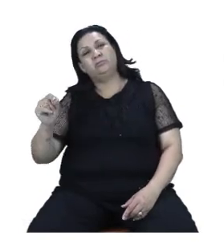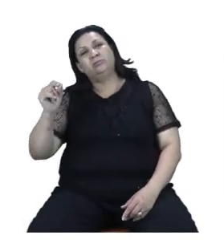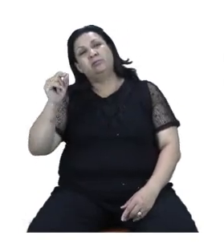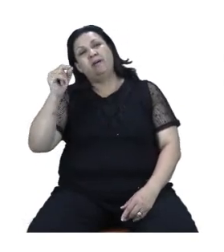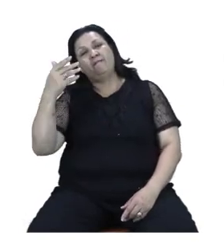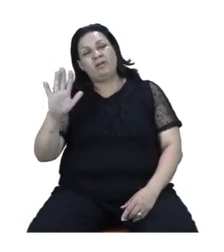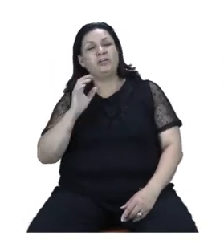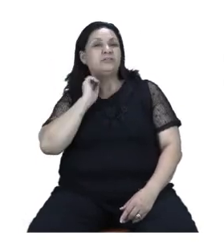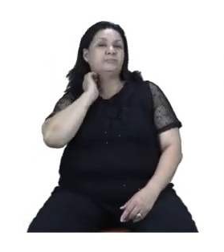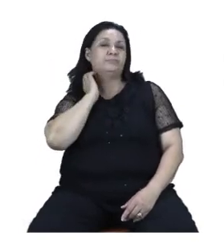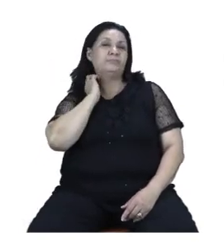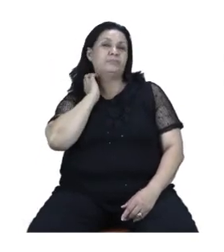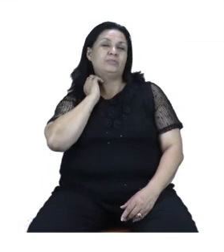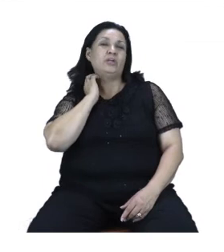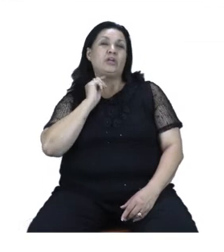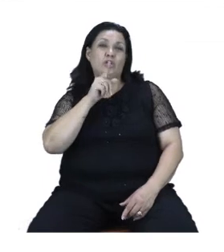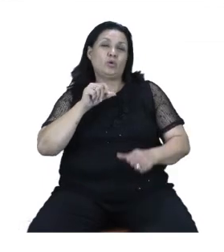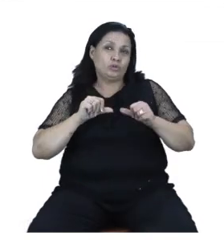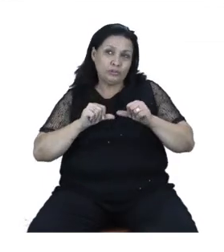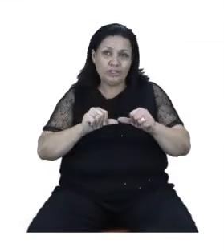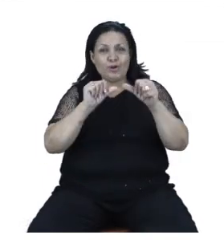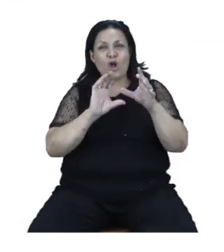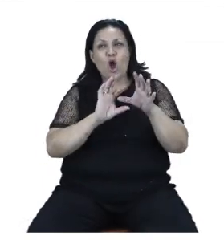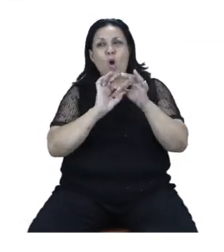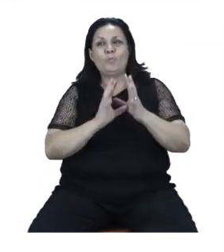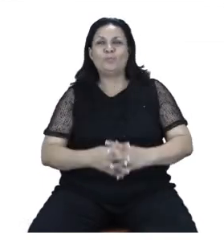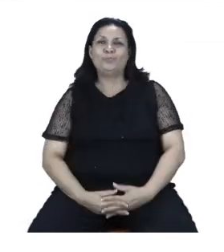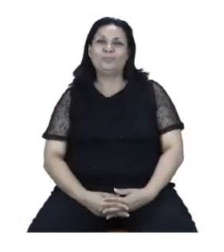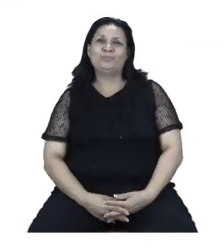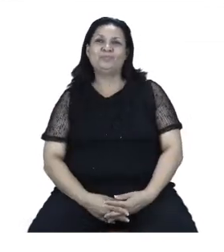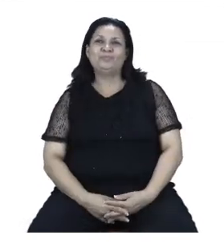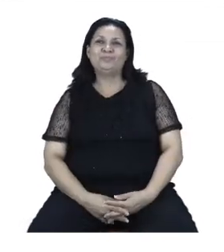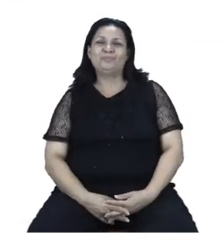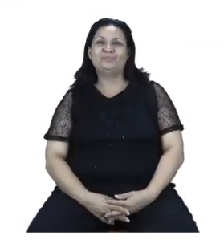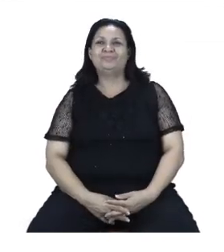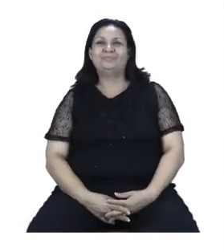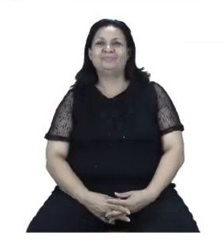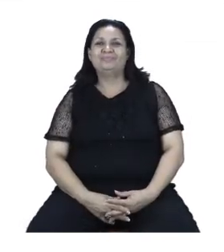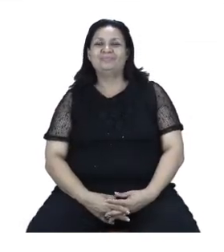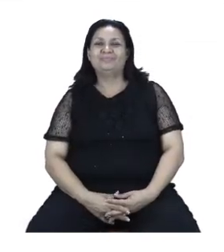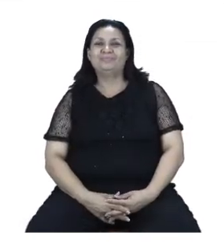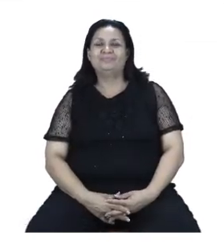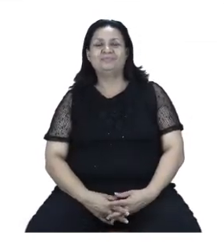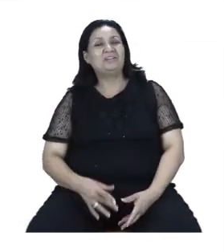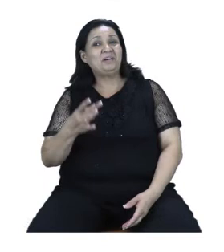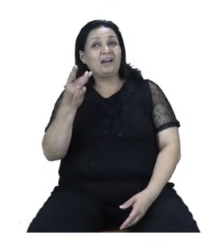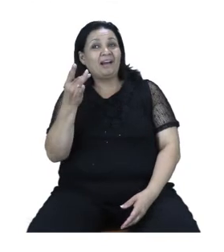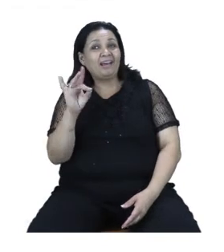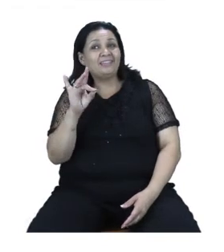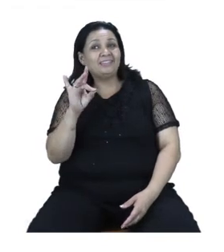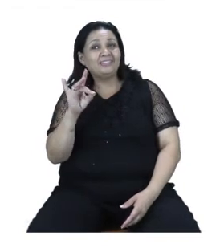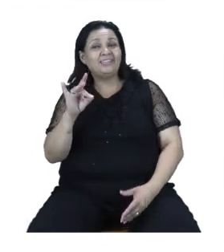at home. Now remember, this is lazy eight. He is sleeping, he is resting. And